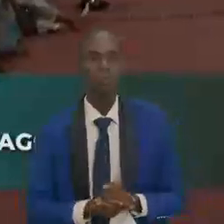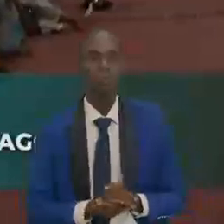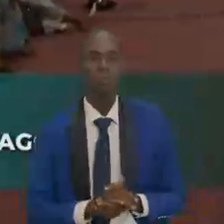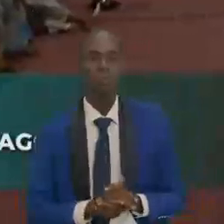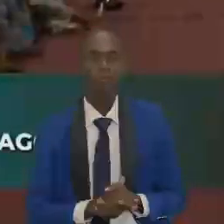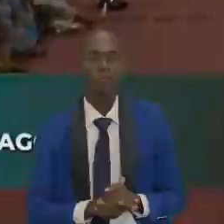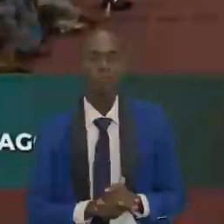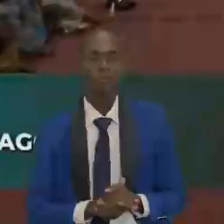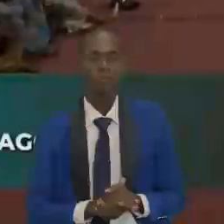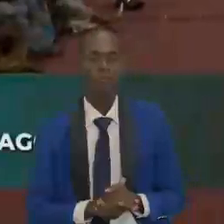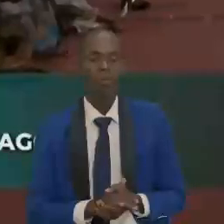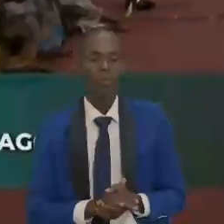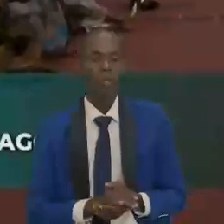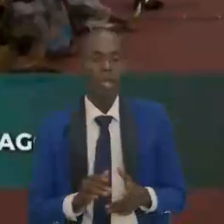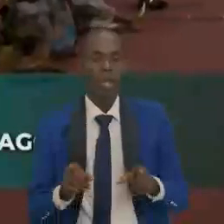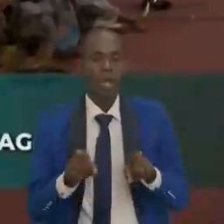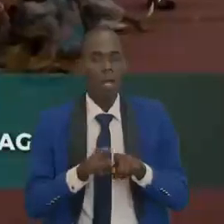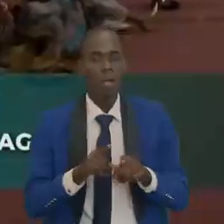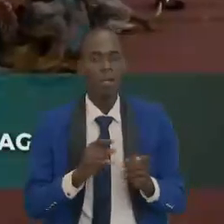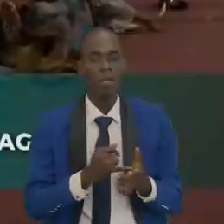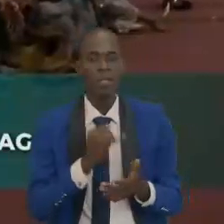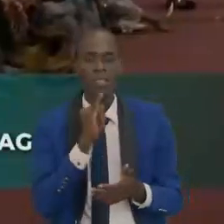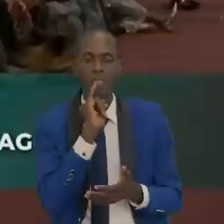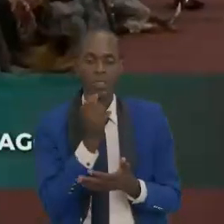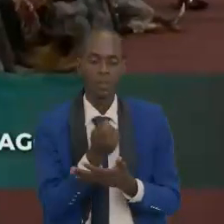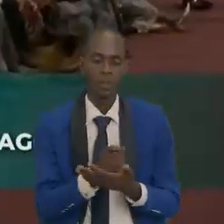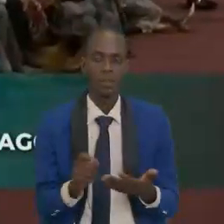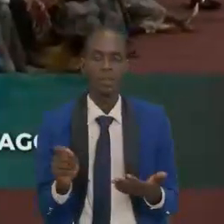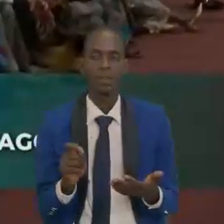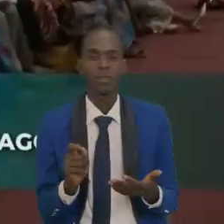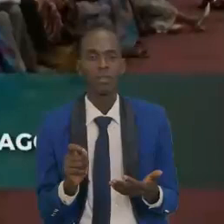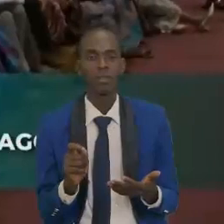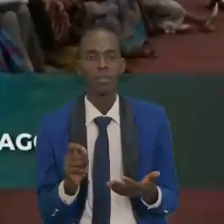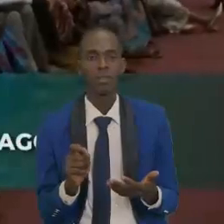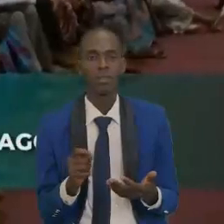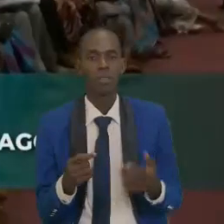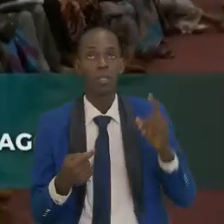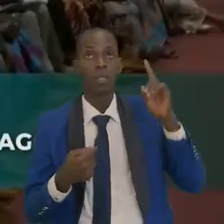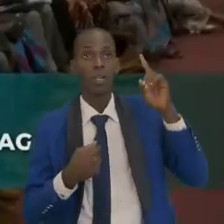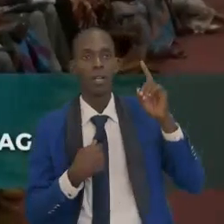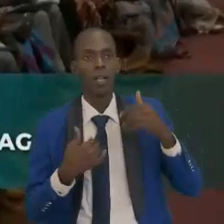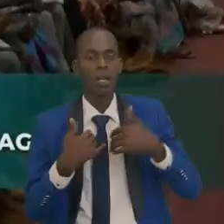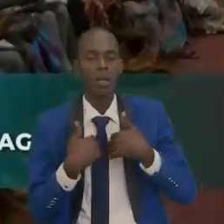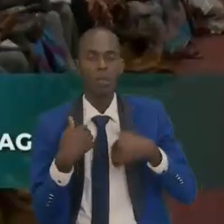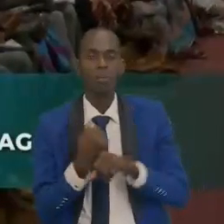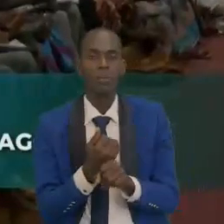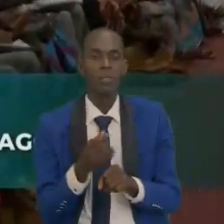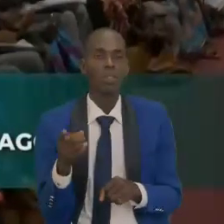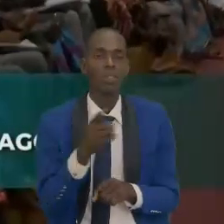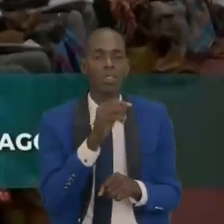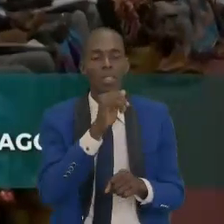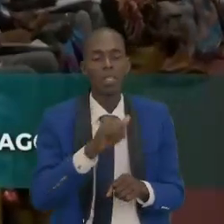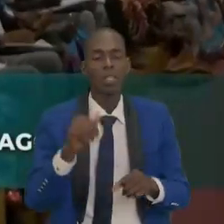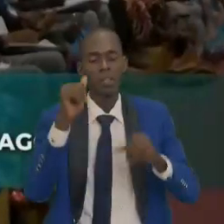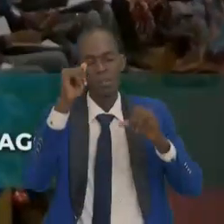as it is reaching I have made thee a father of